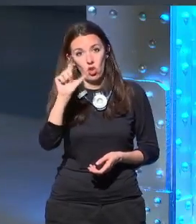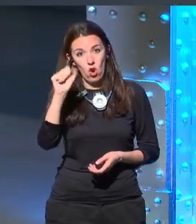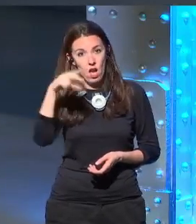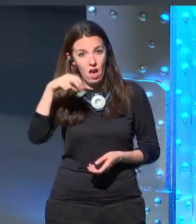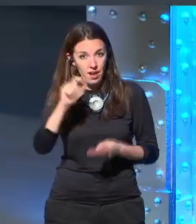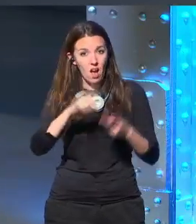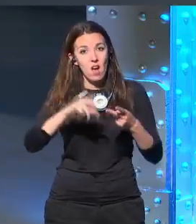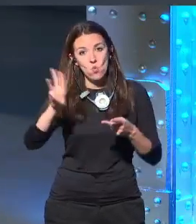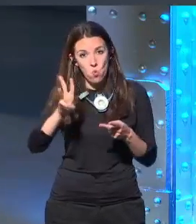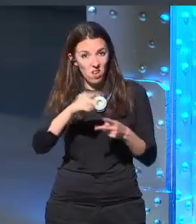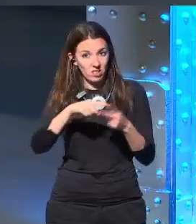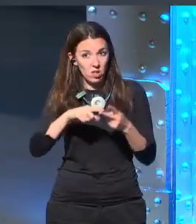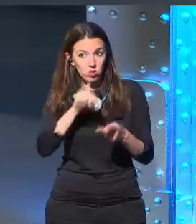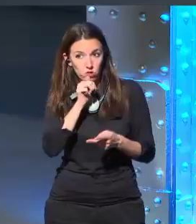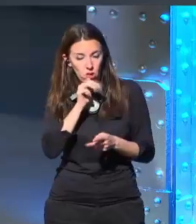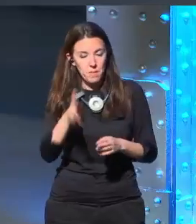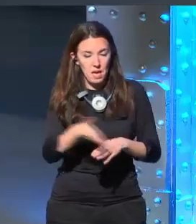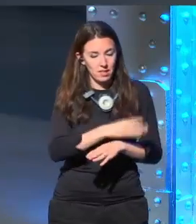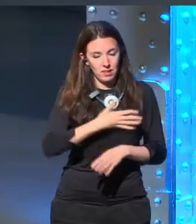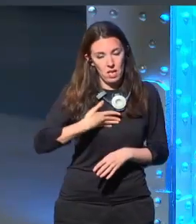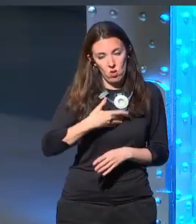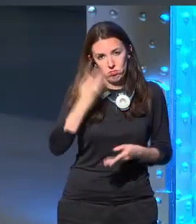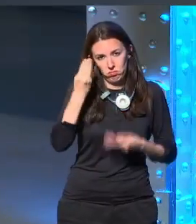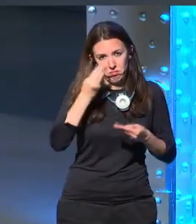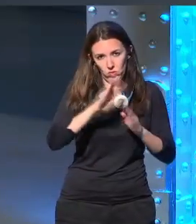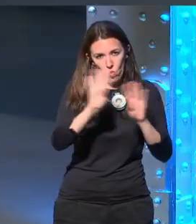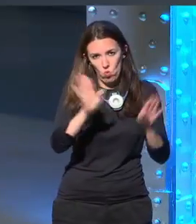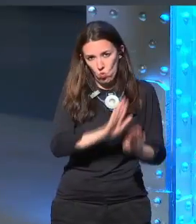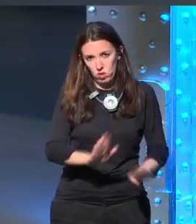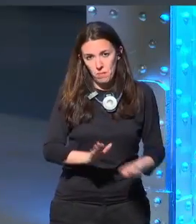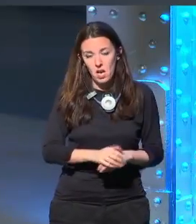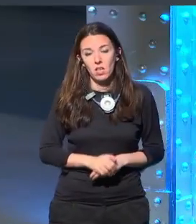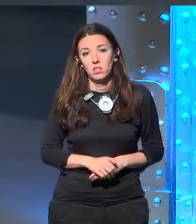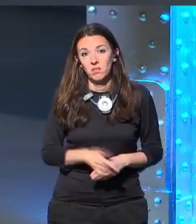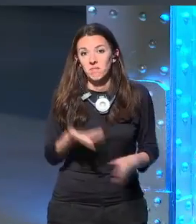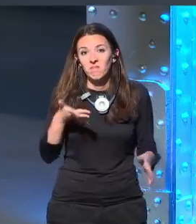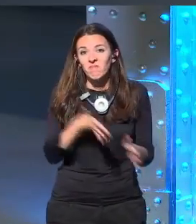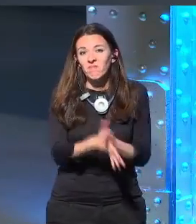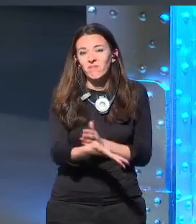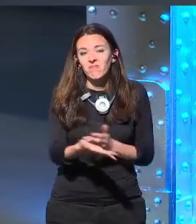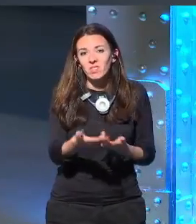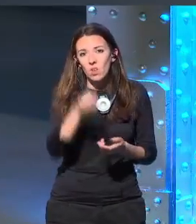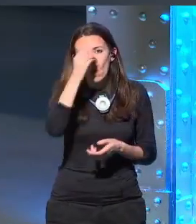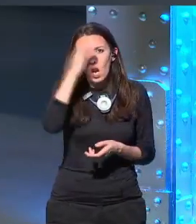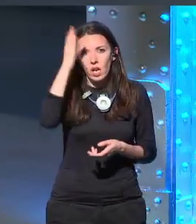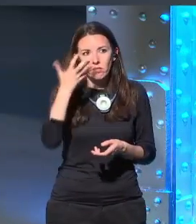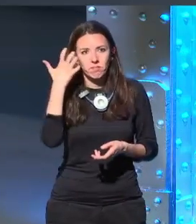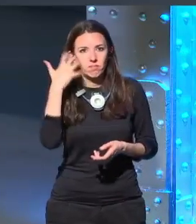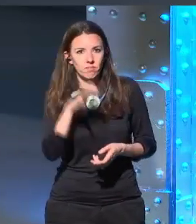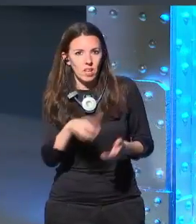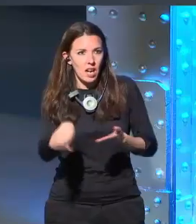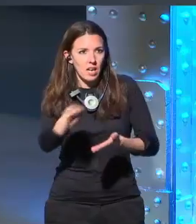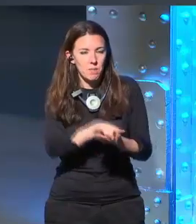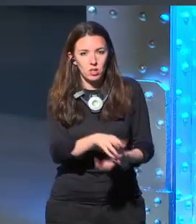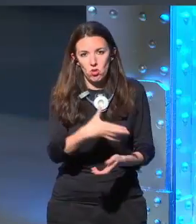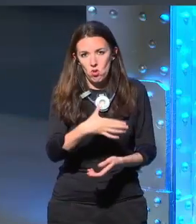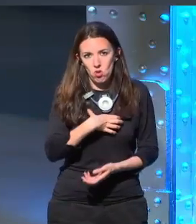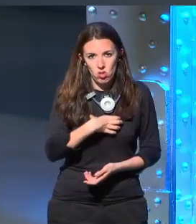and Walter Isaacson, I'd like to make a final comment. By definition, geniuses are